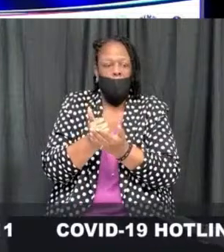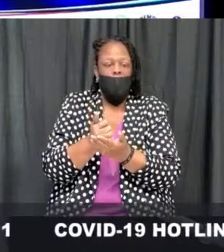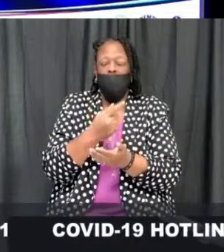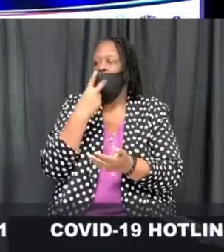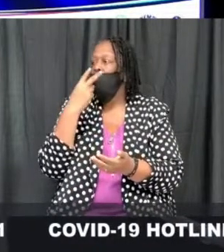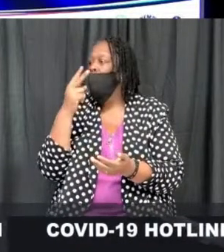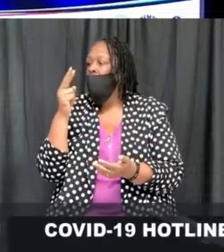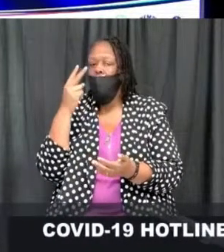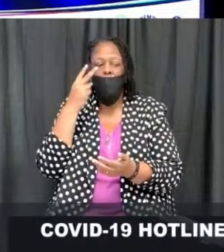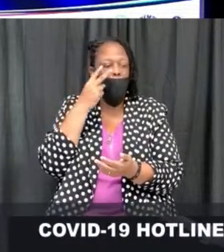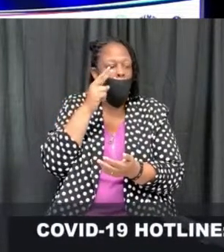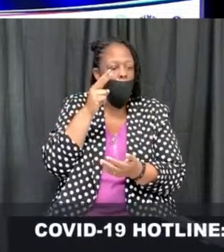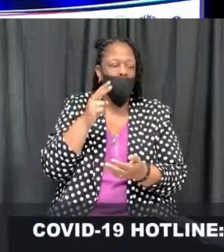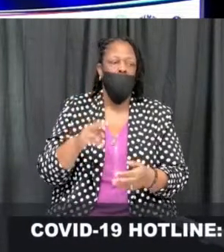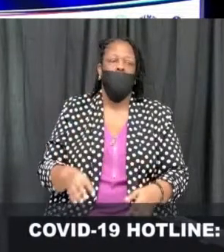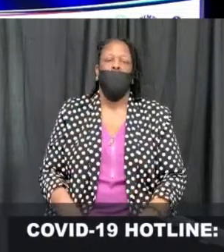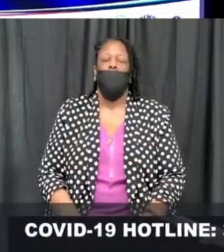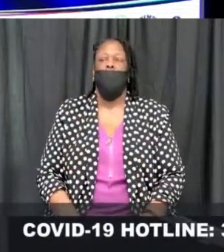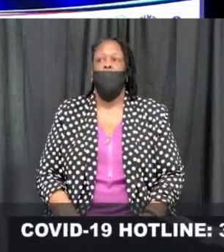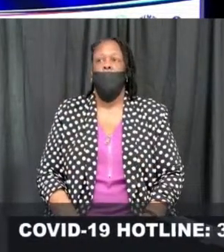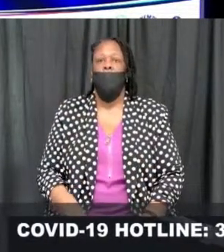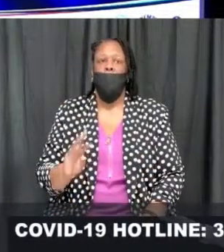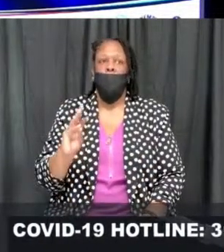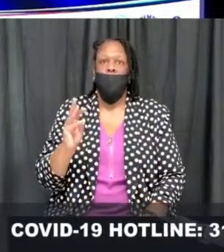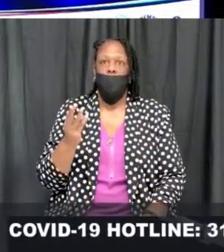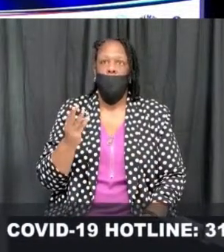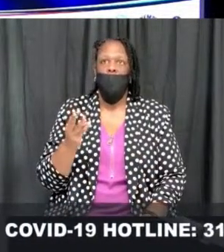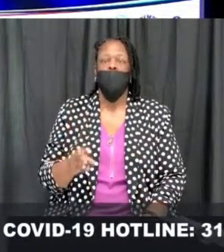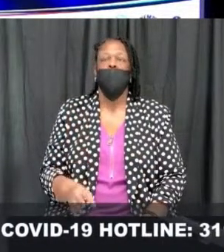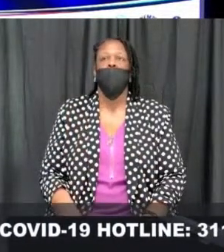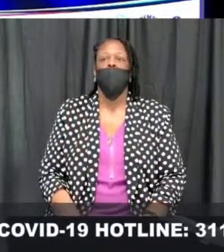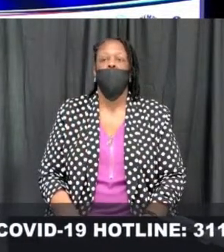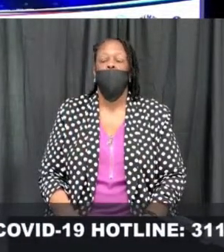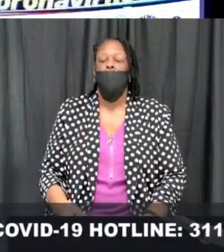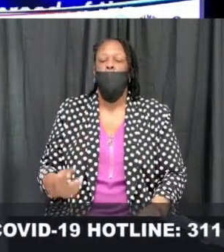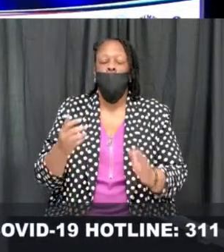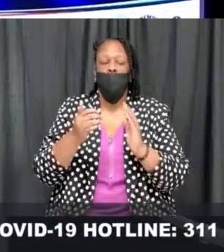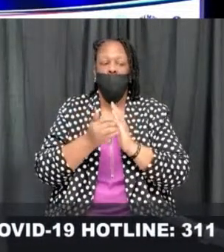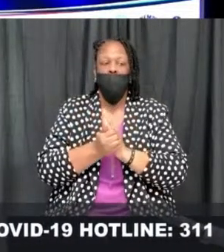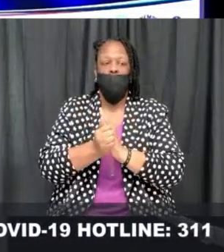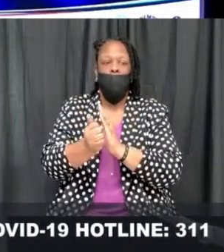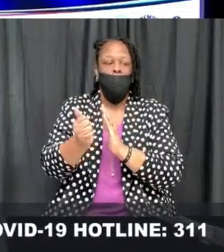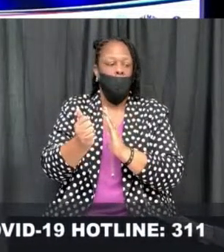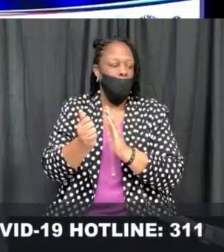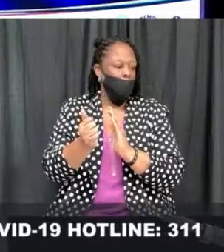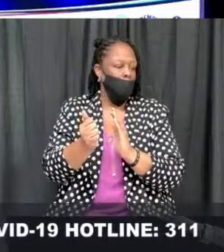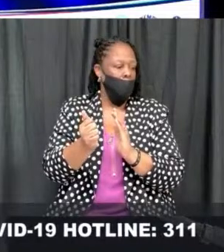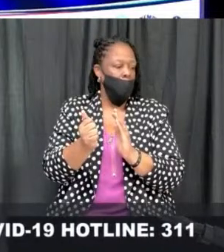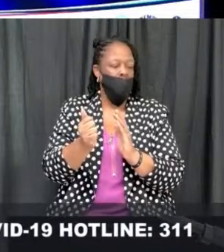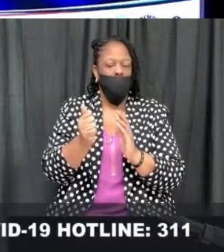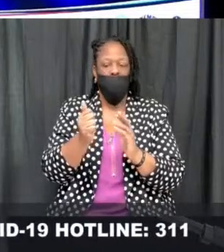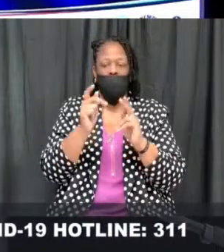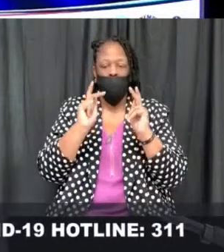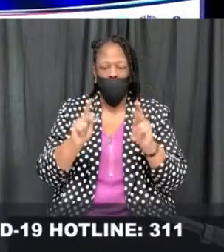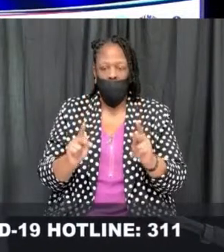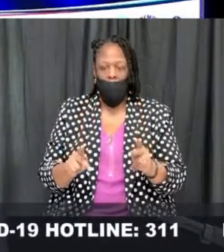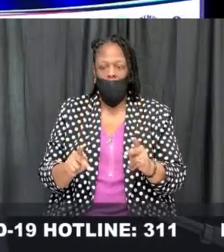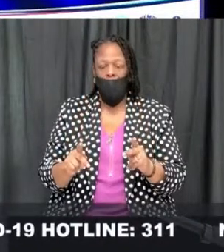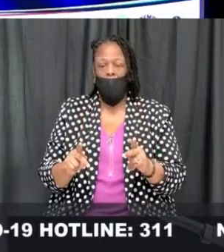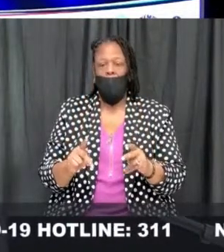To guide the public on the implementation of measures to combat the spread of